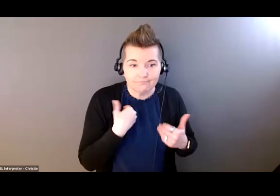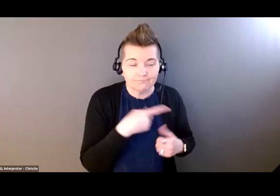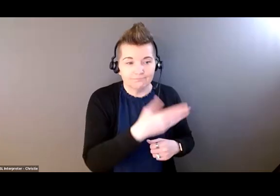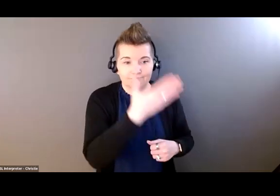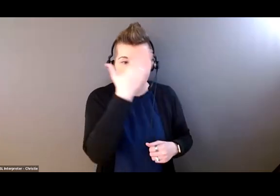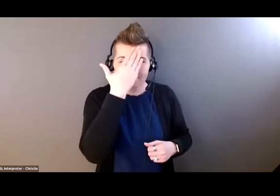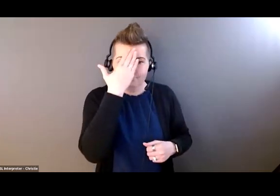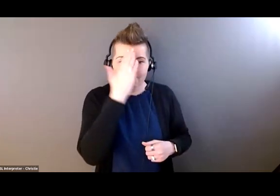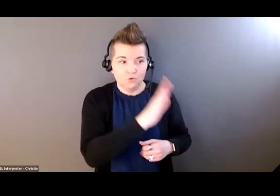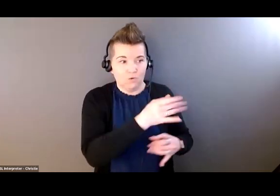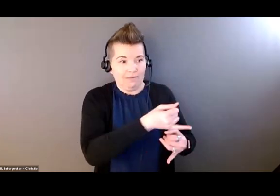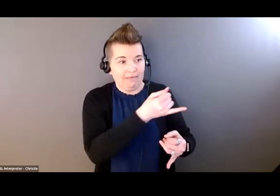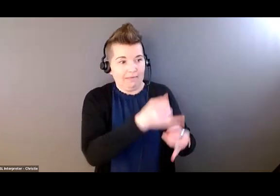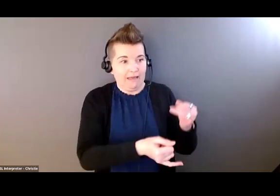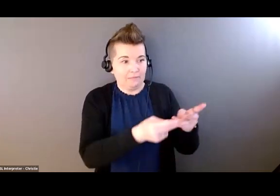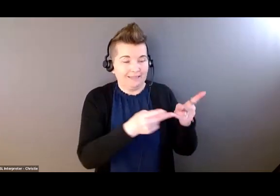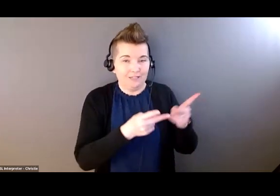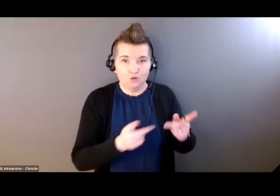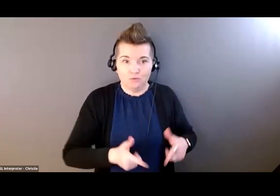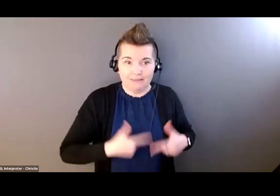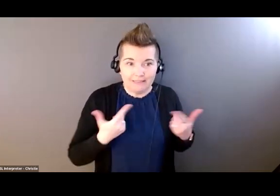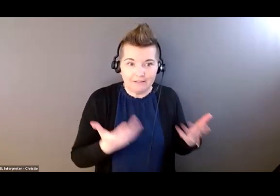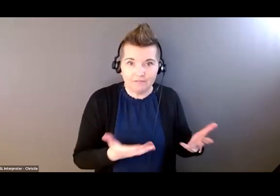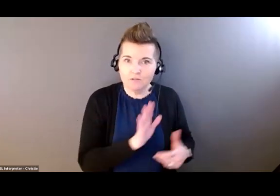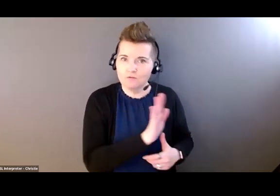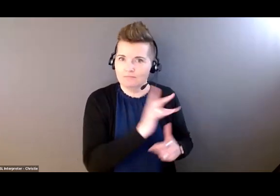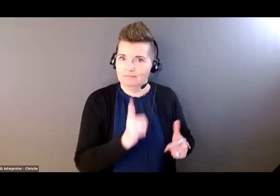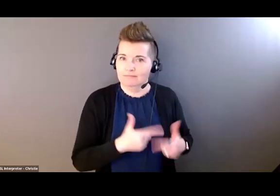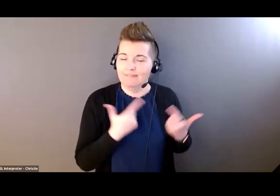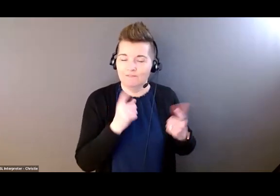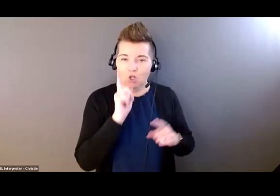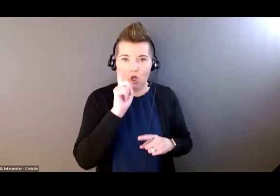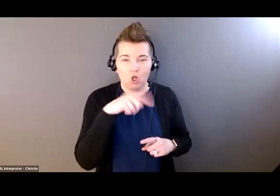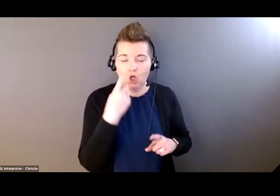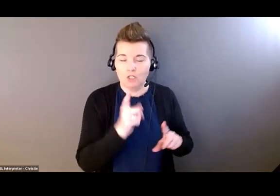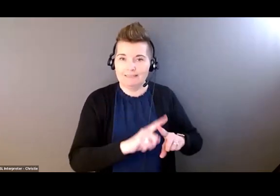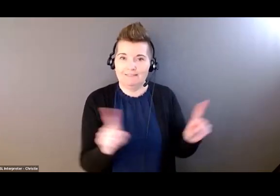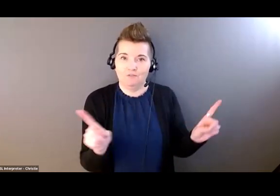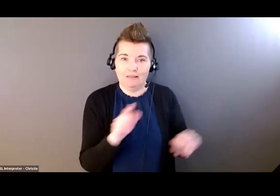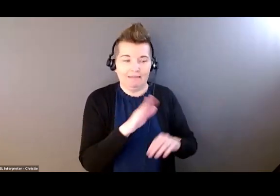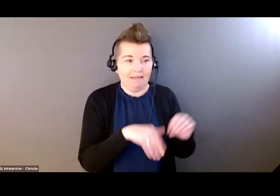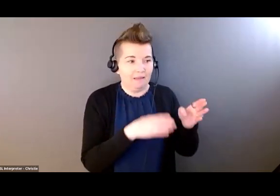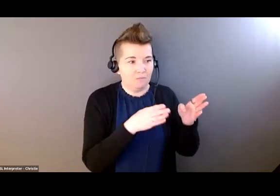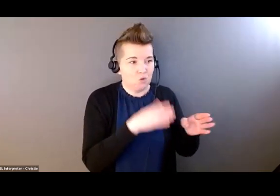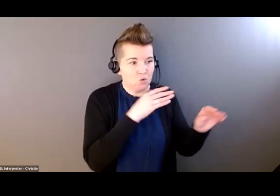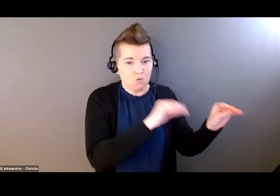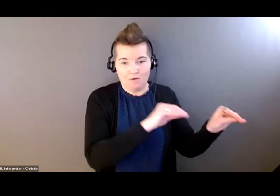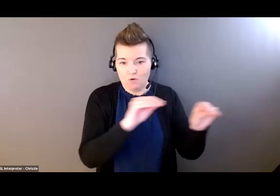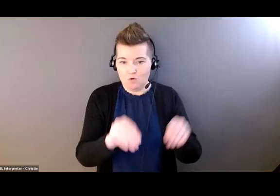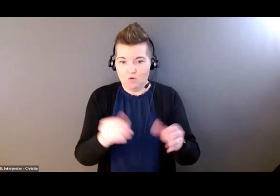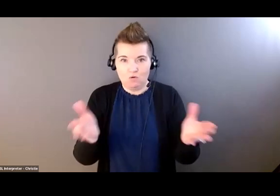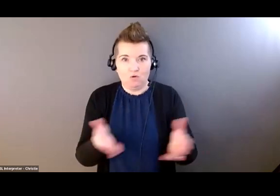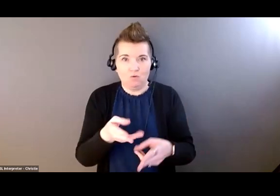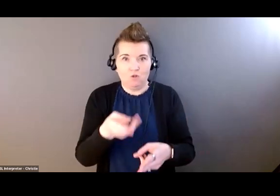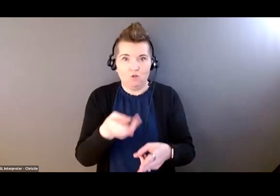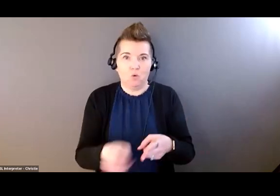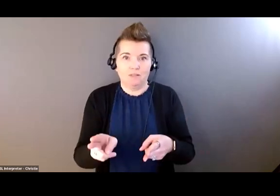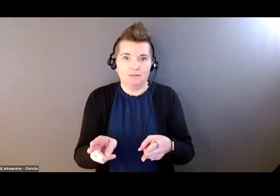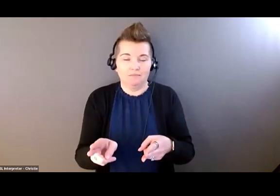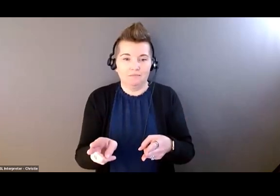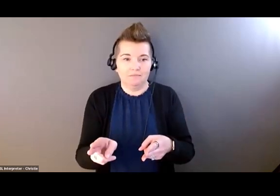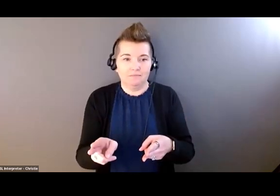take any leftovers back with her, right? And I would be like, do you want an extra bowl? Let me